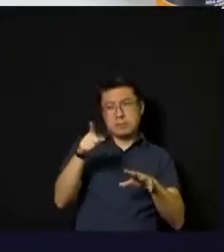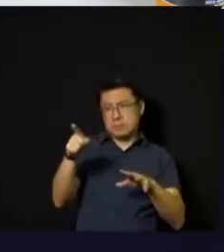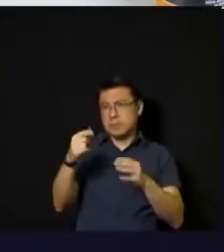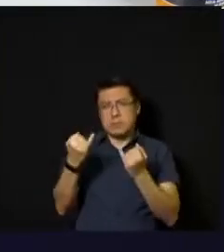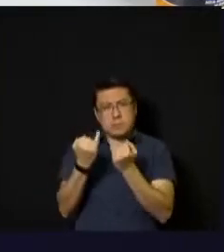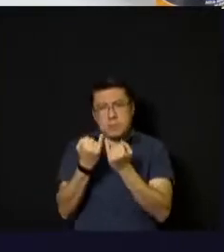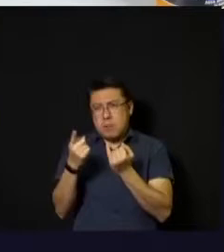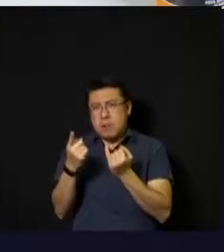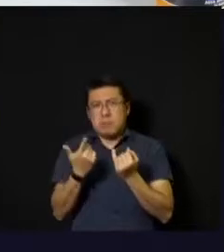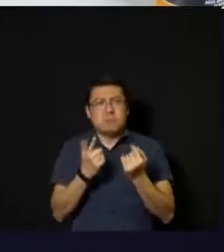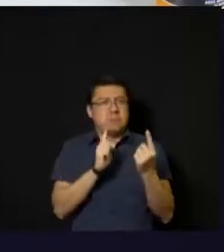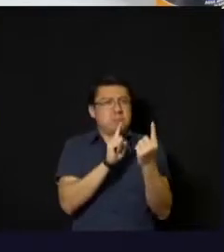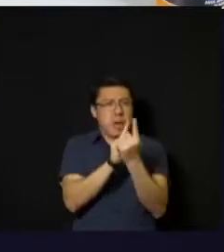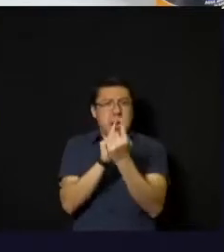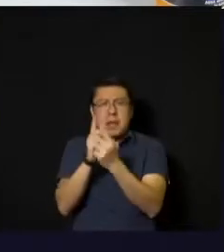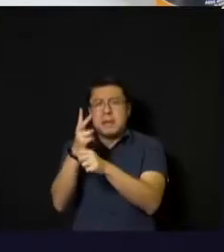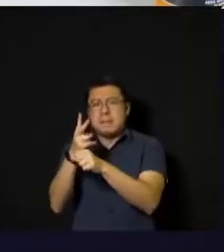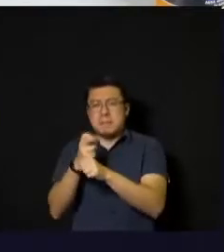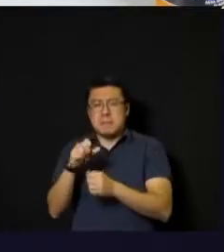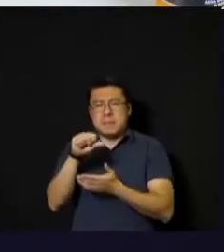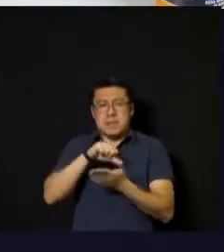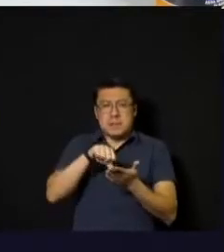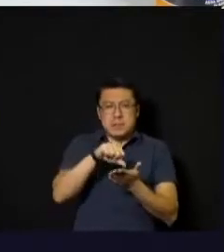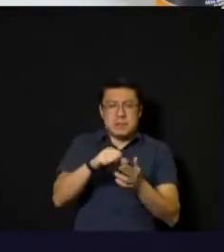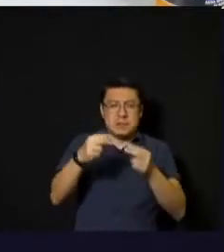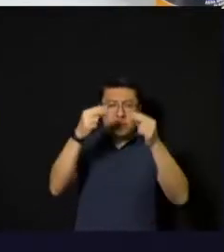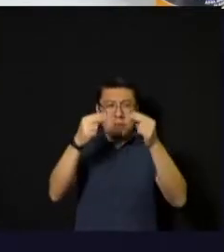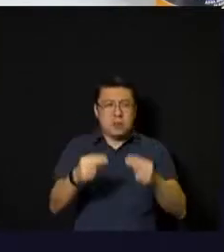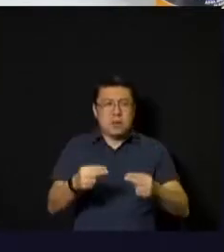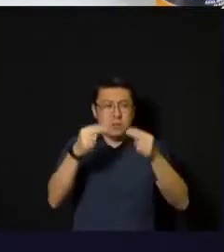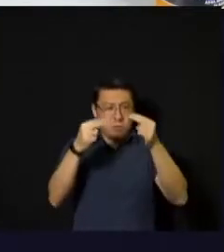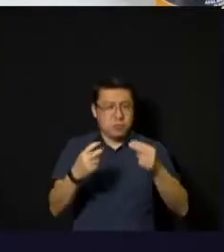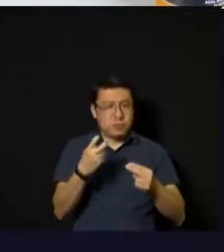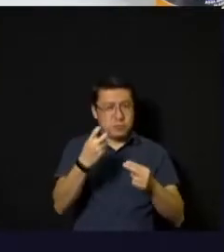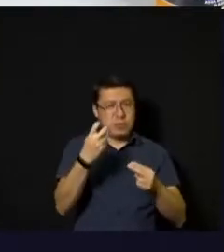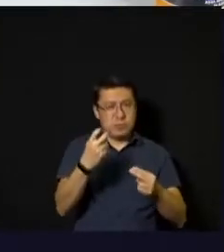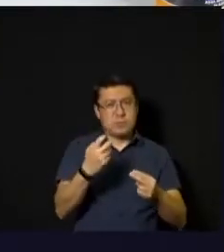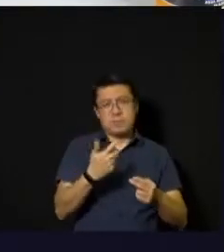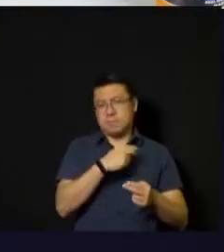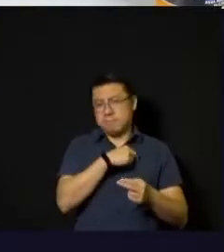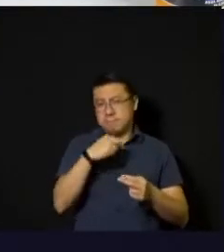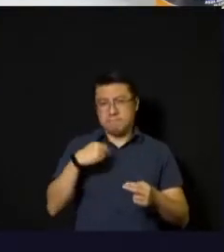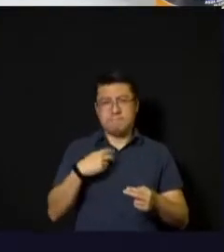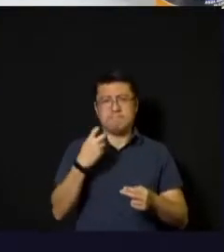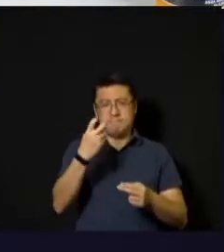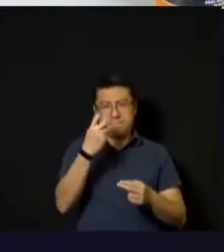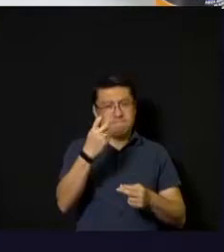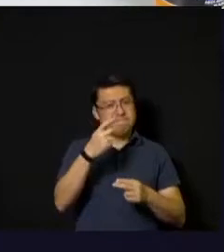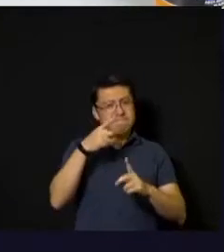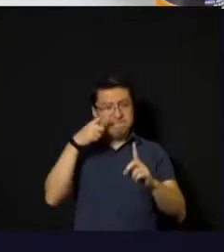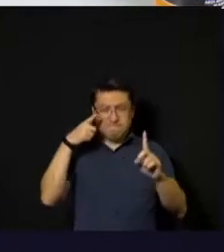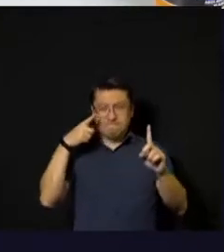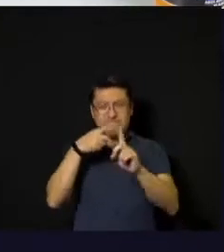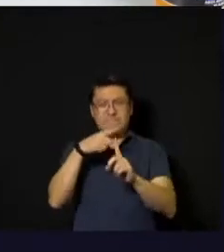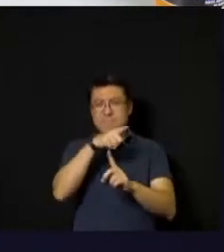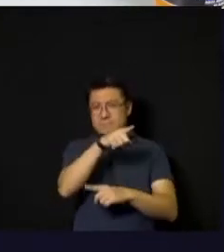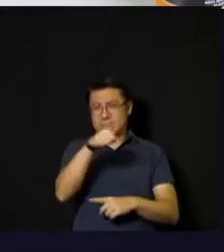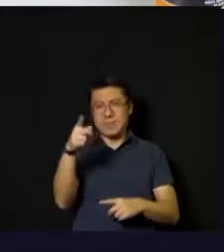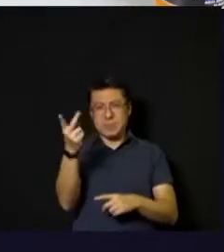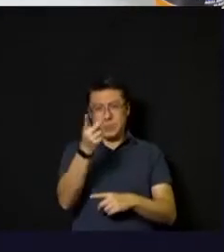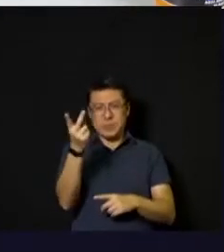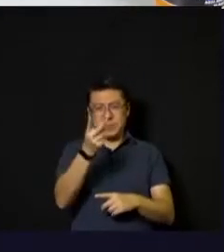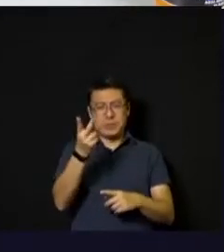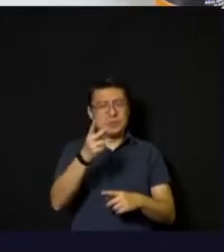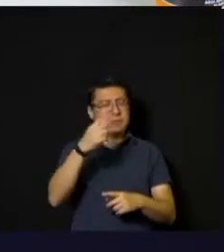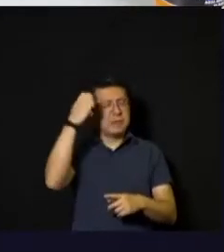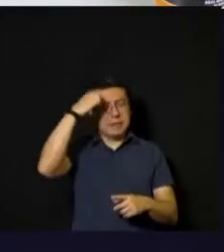you go to the people, you present yourself, you show them your business center, and that's what we want to find. And you do